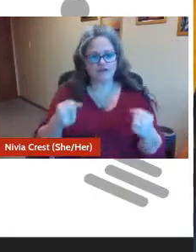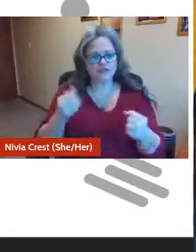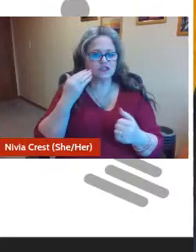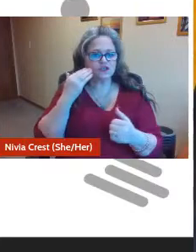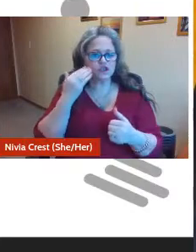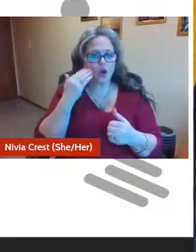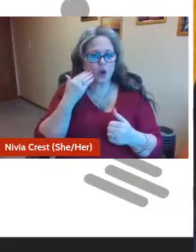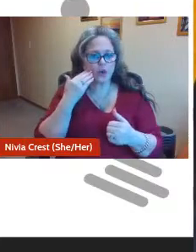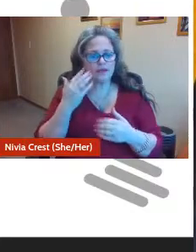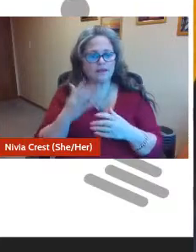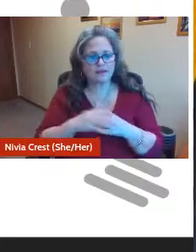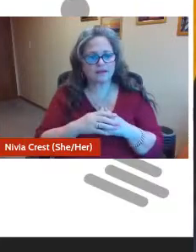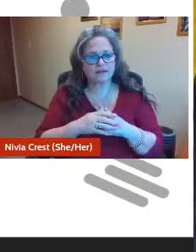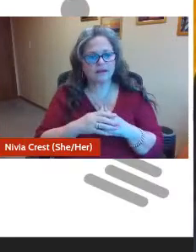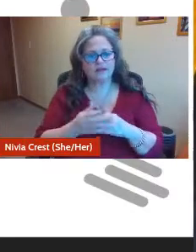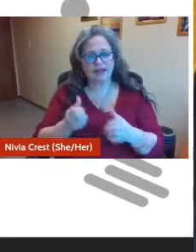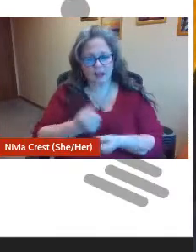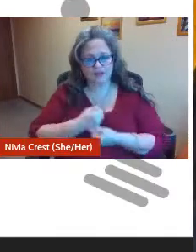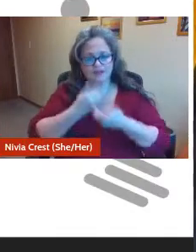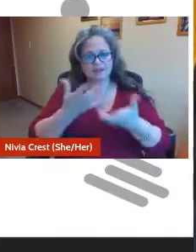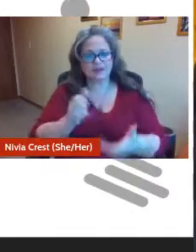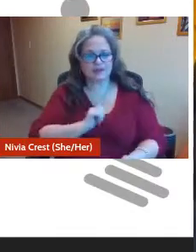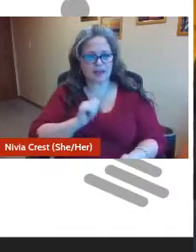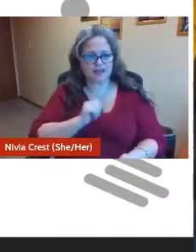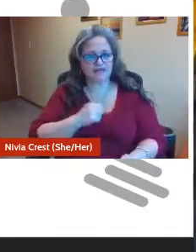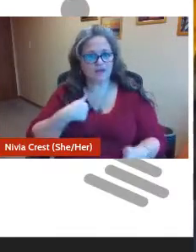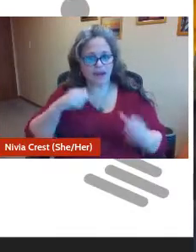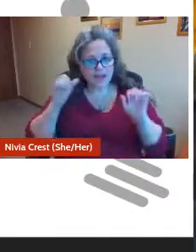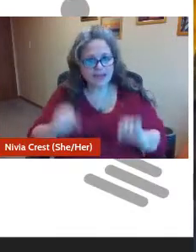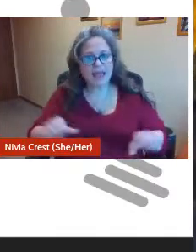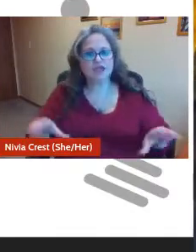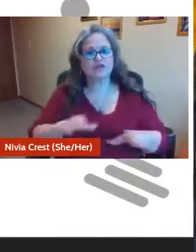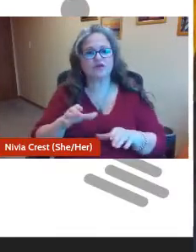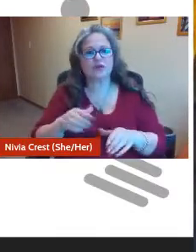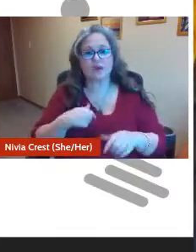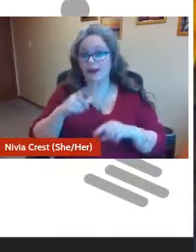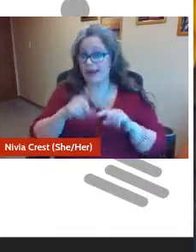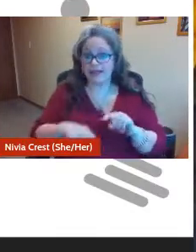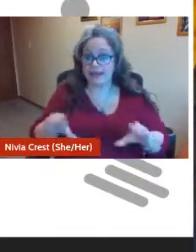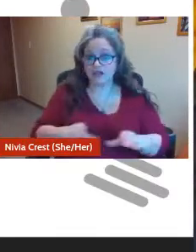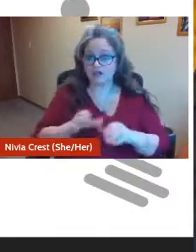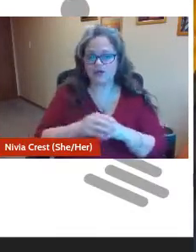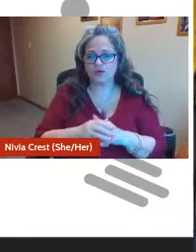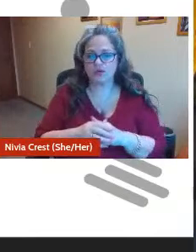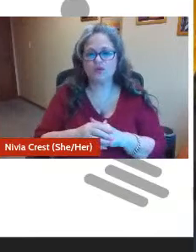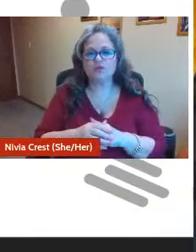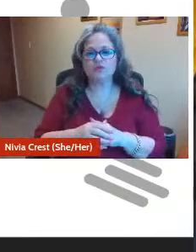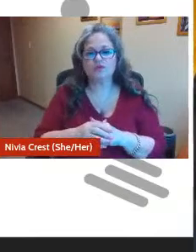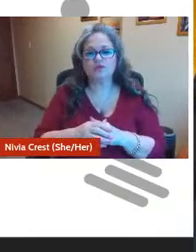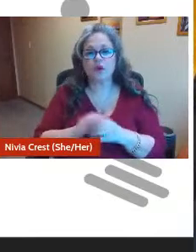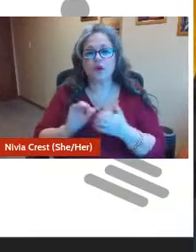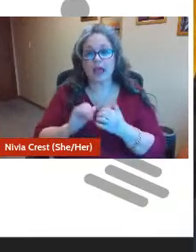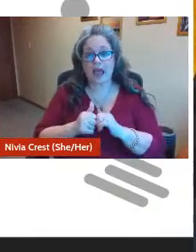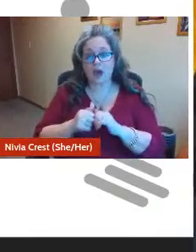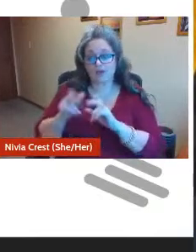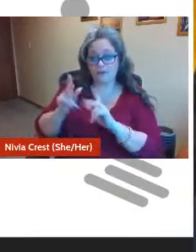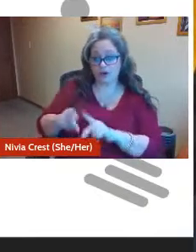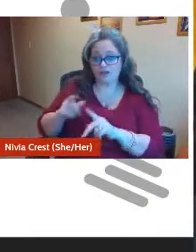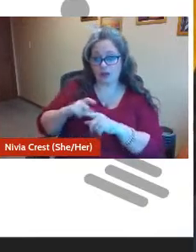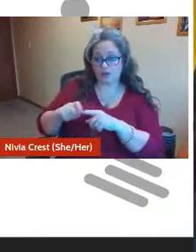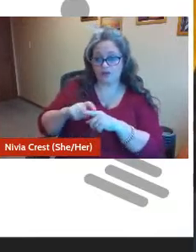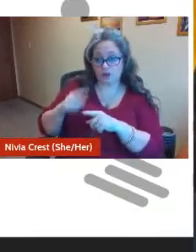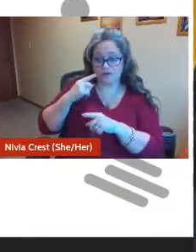that expressing myself, what I can do and what I can't do. So that way the person who I'm sewing